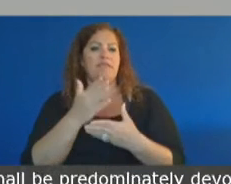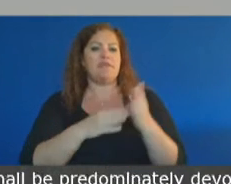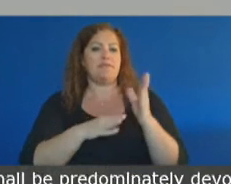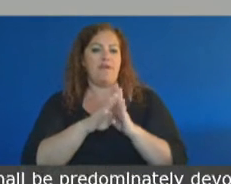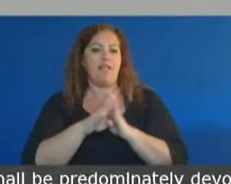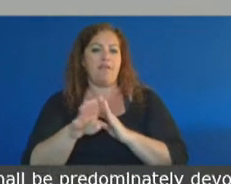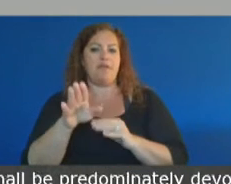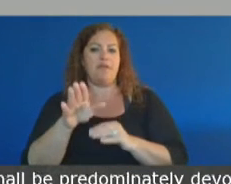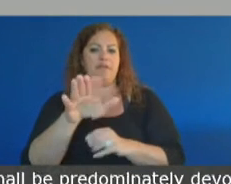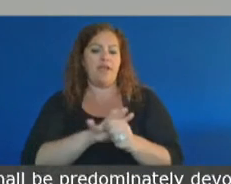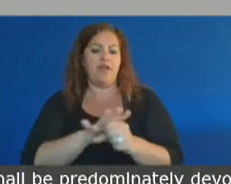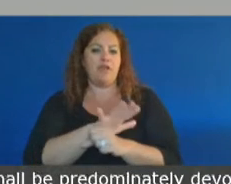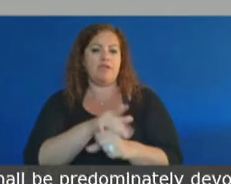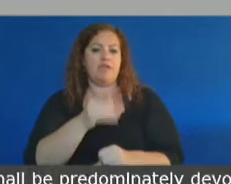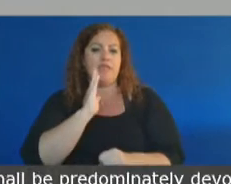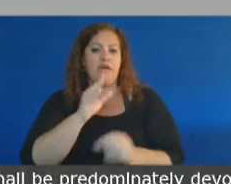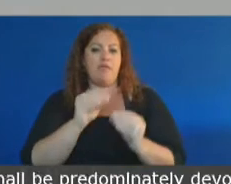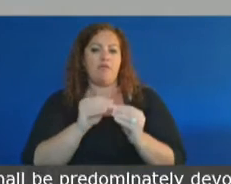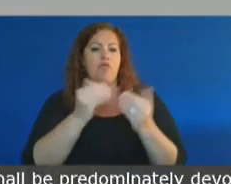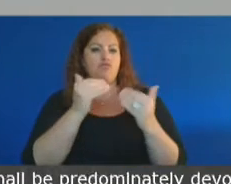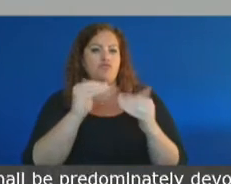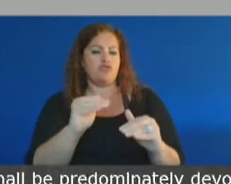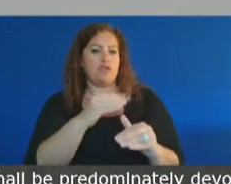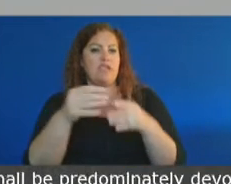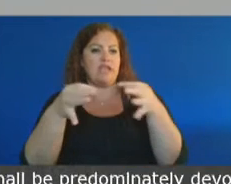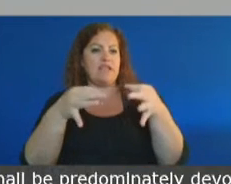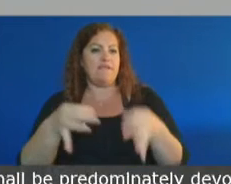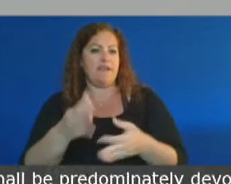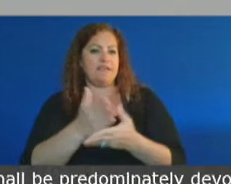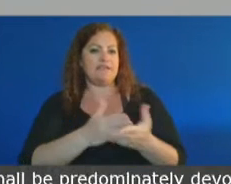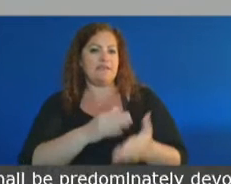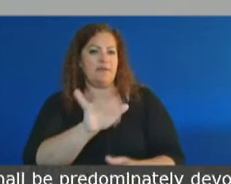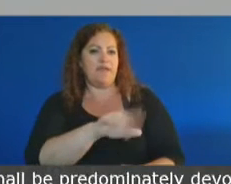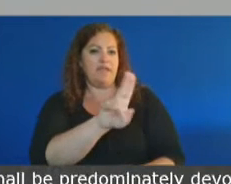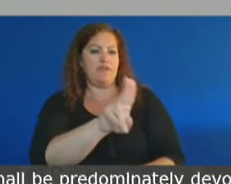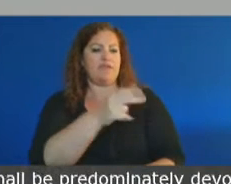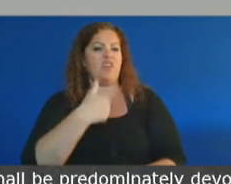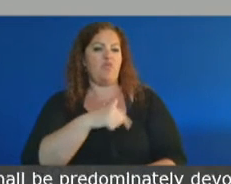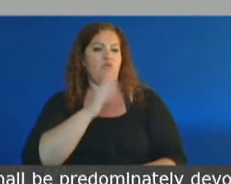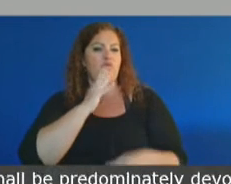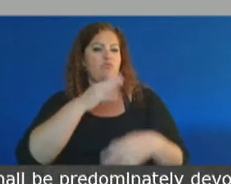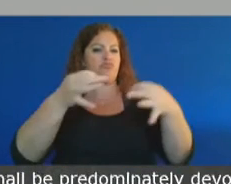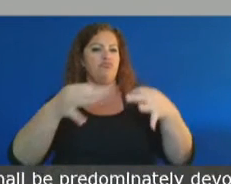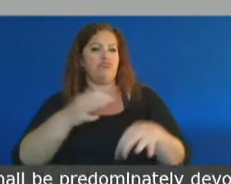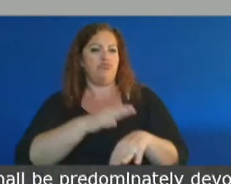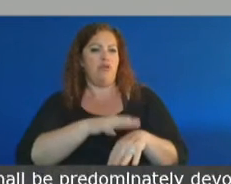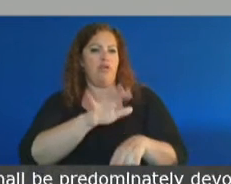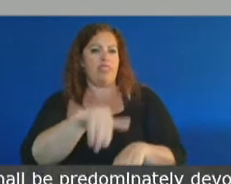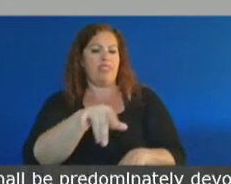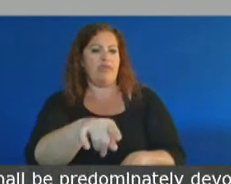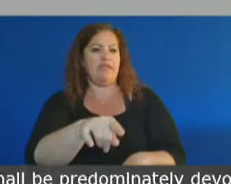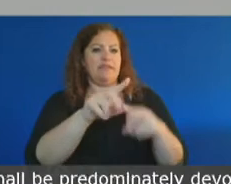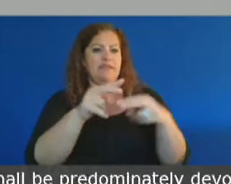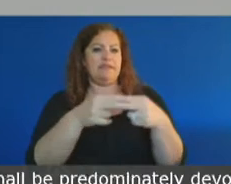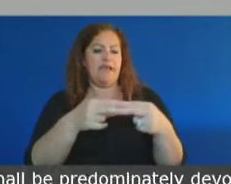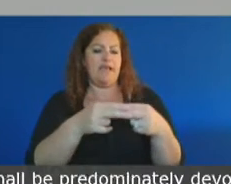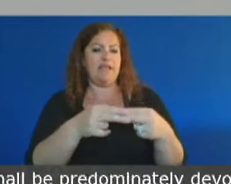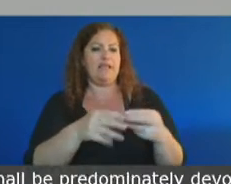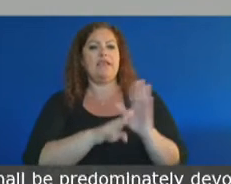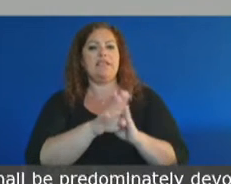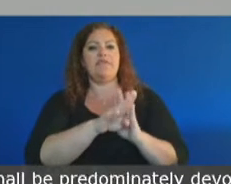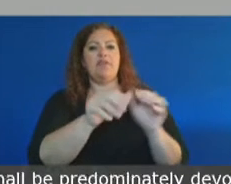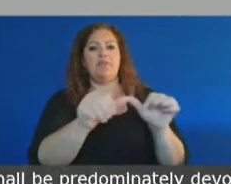site that do further restrict and Define some of those uses so we'll go through those on this side or slide excuse me Development Area